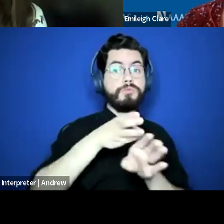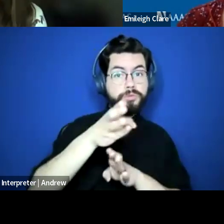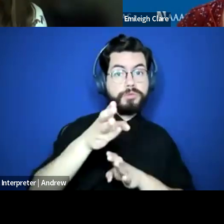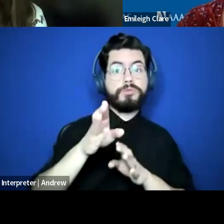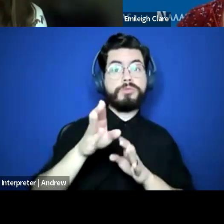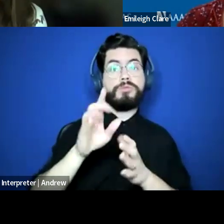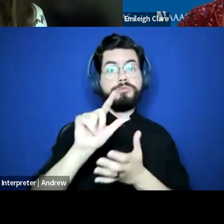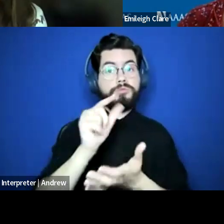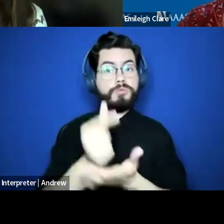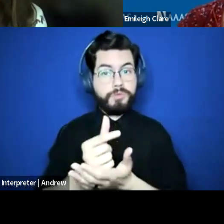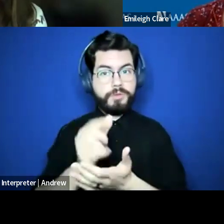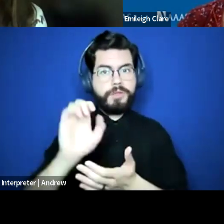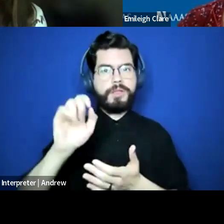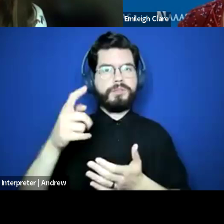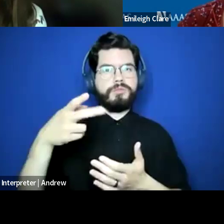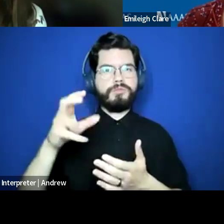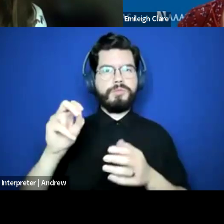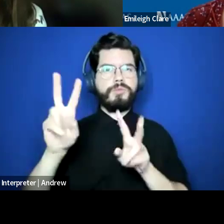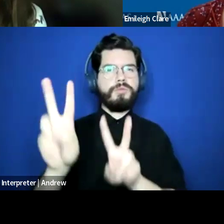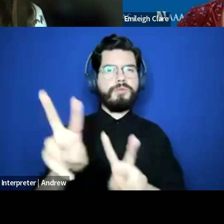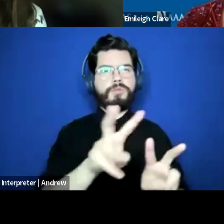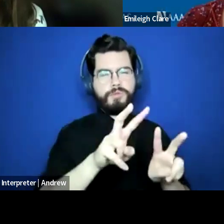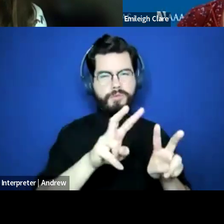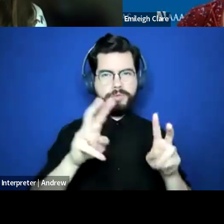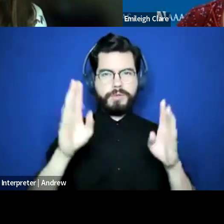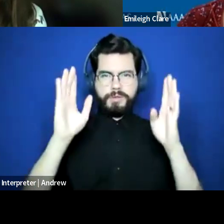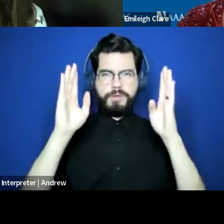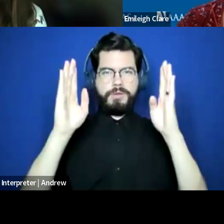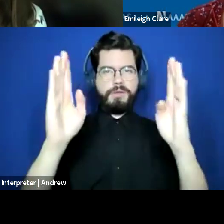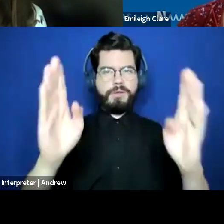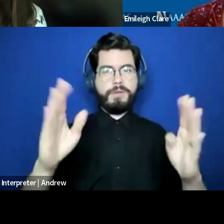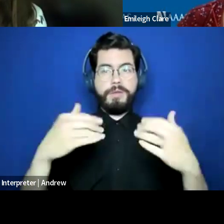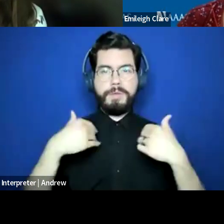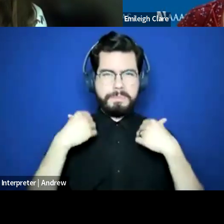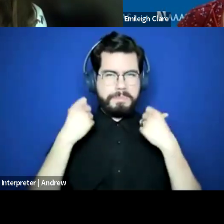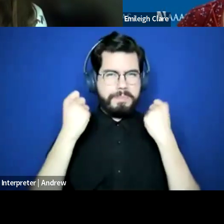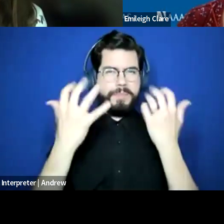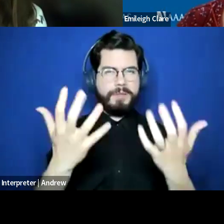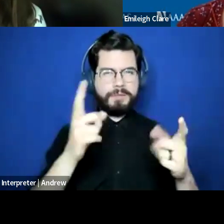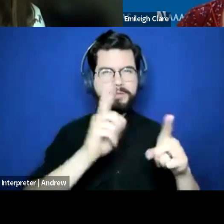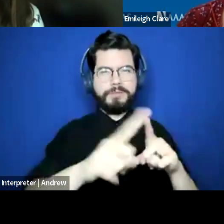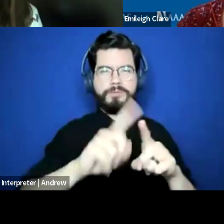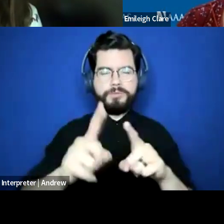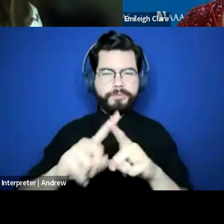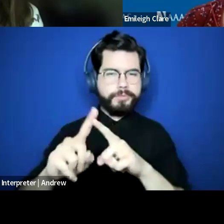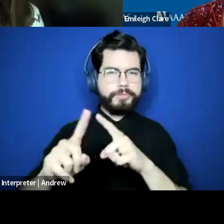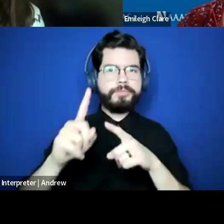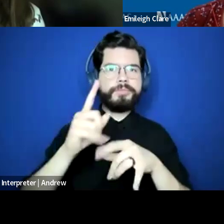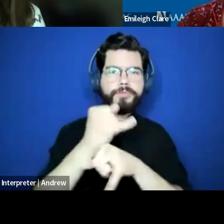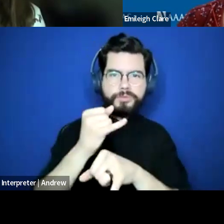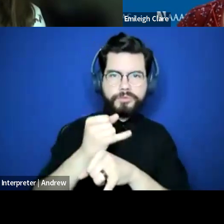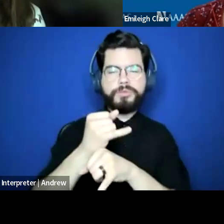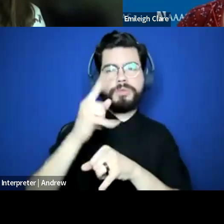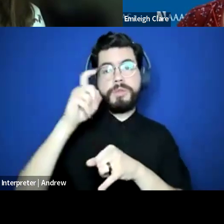and hundreds of booths in that hall where institutions and government agencies and now